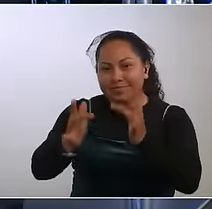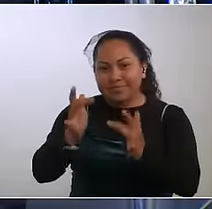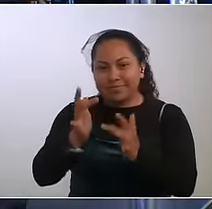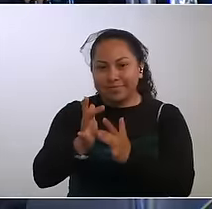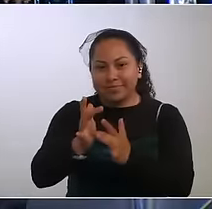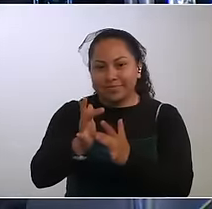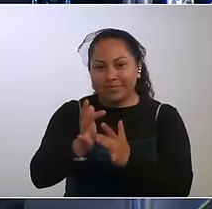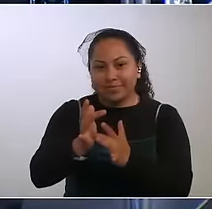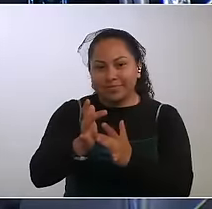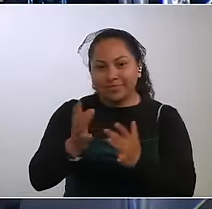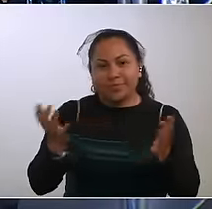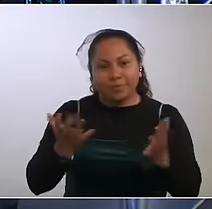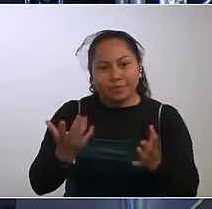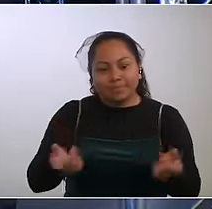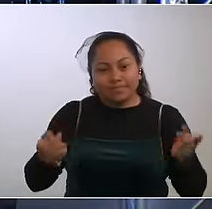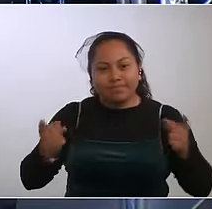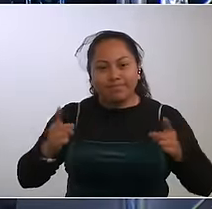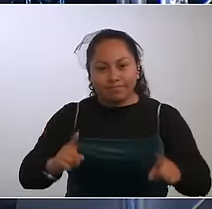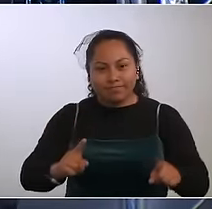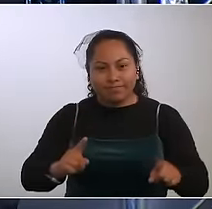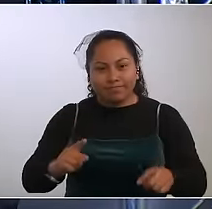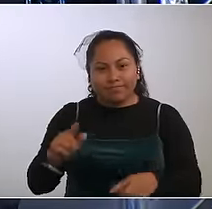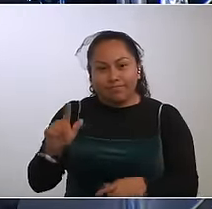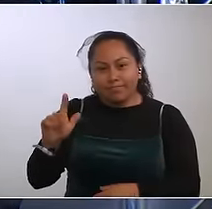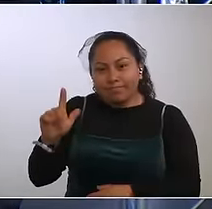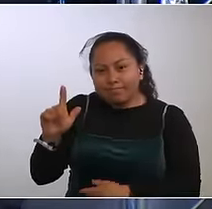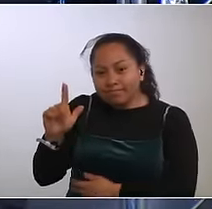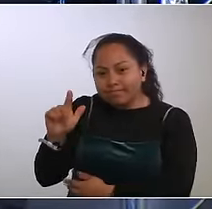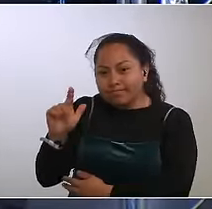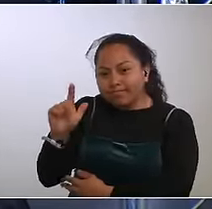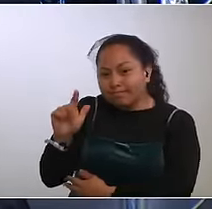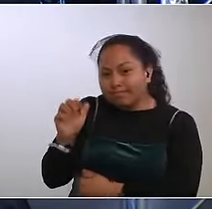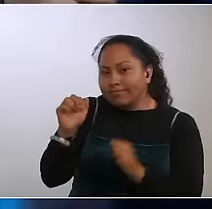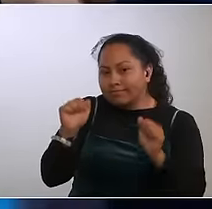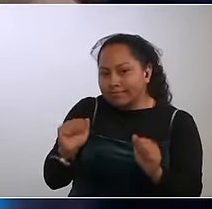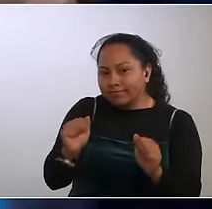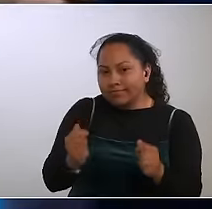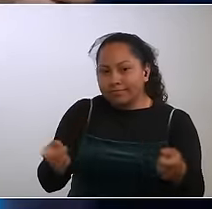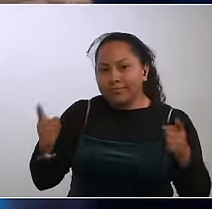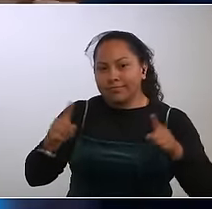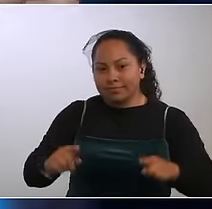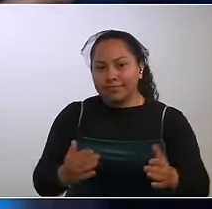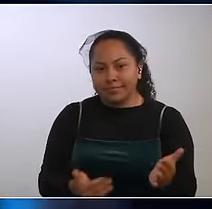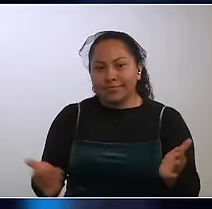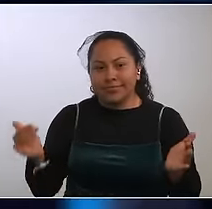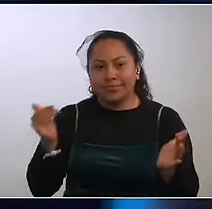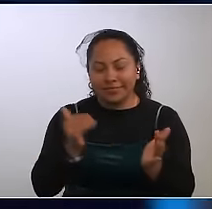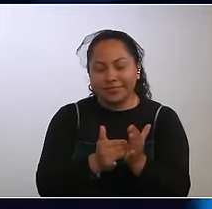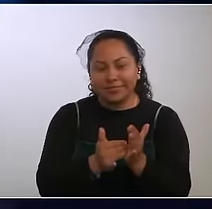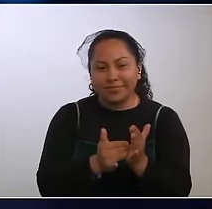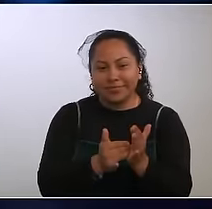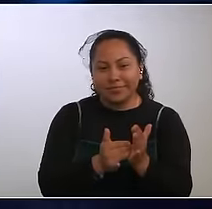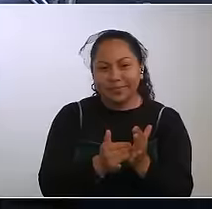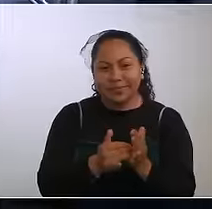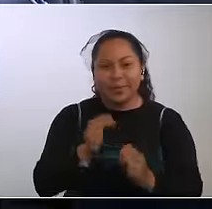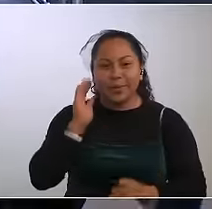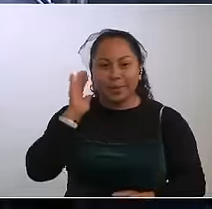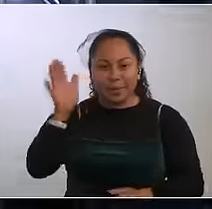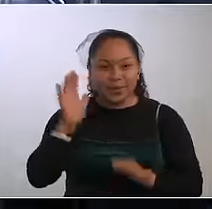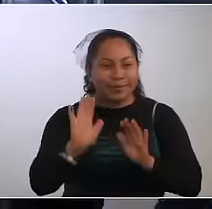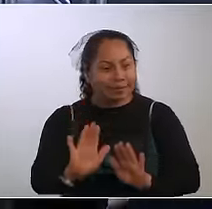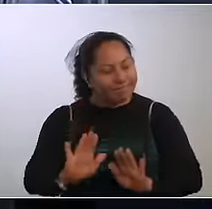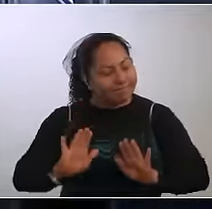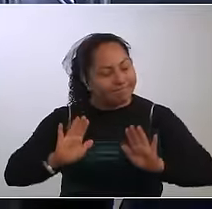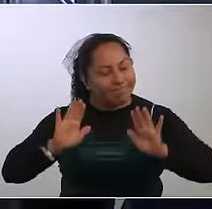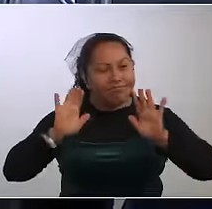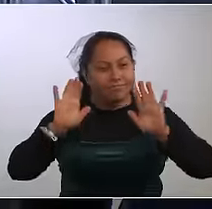what happened in Azusa Street can happen in 2024. It's going to be greater. It's going to be greater.